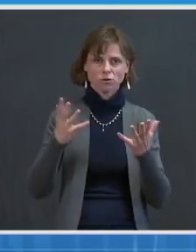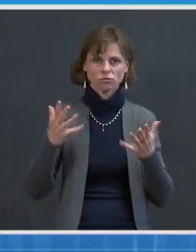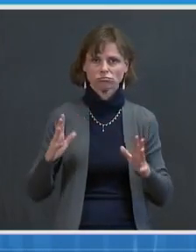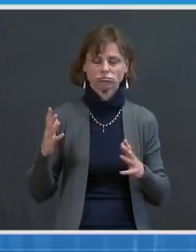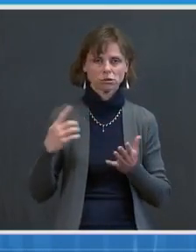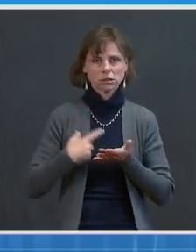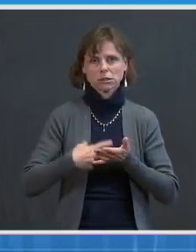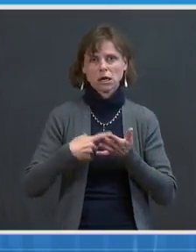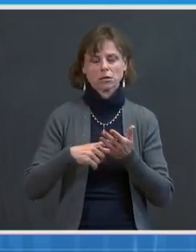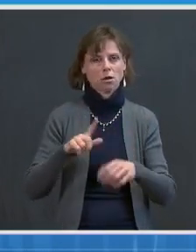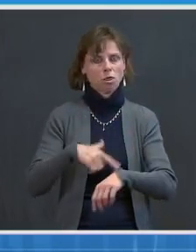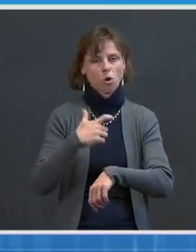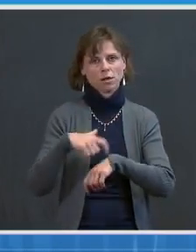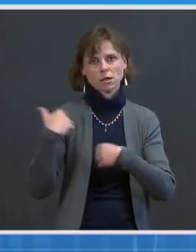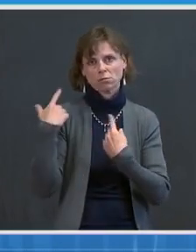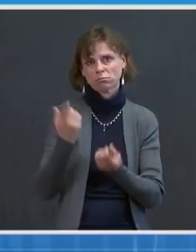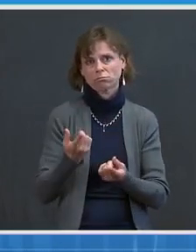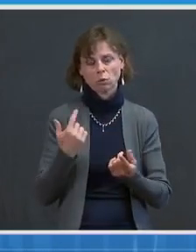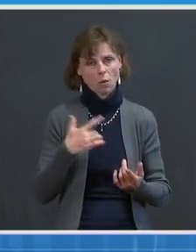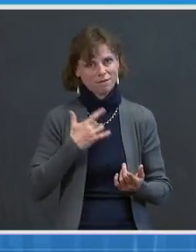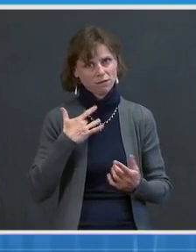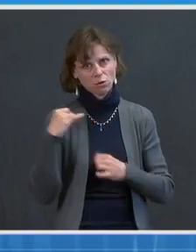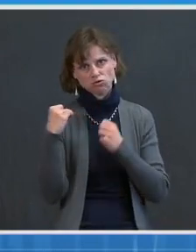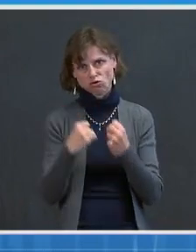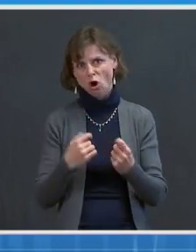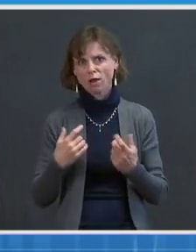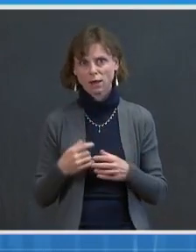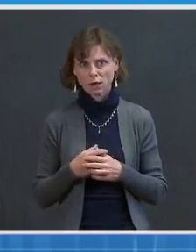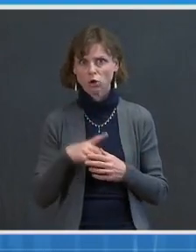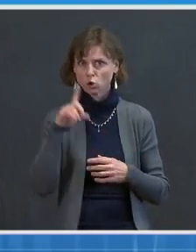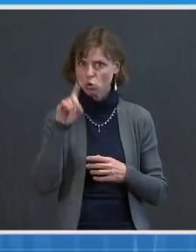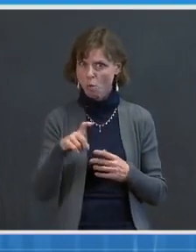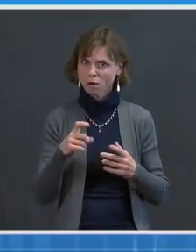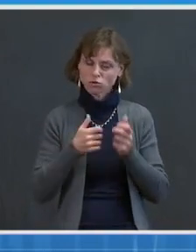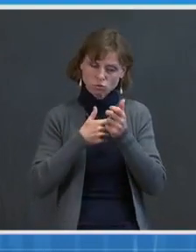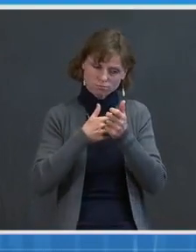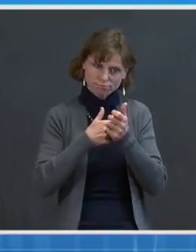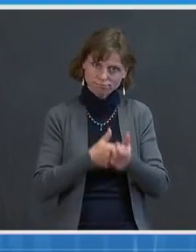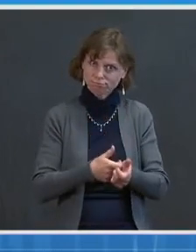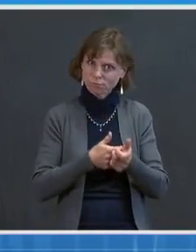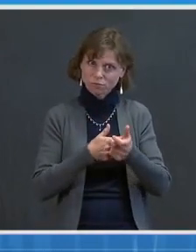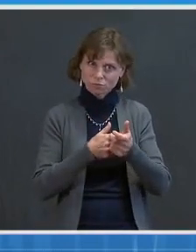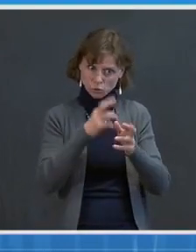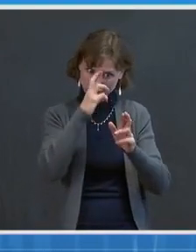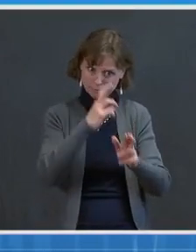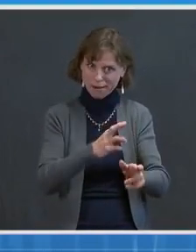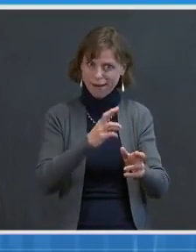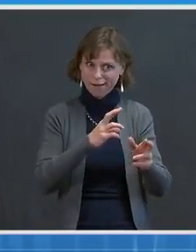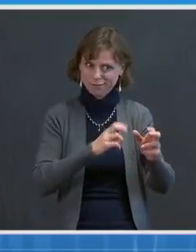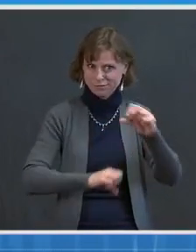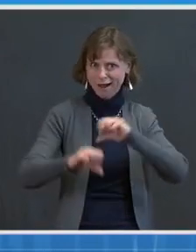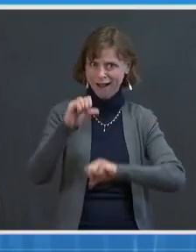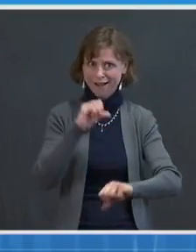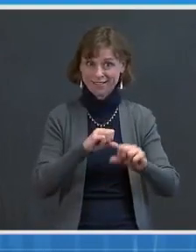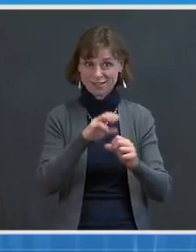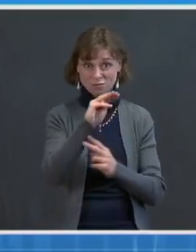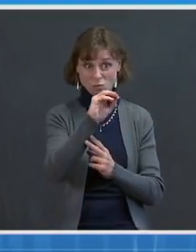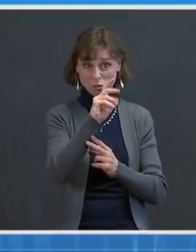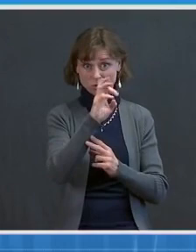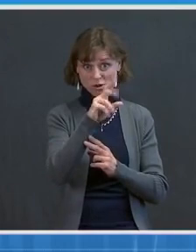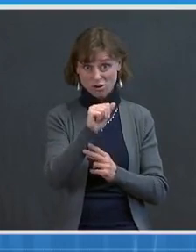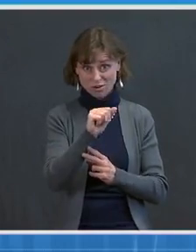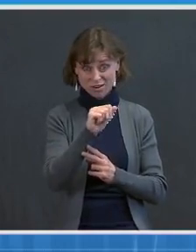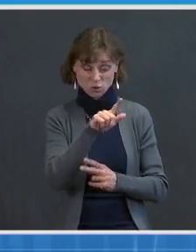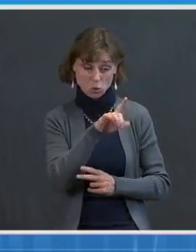why we feel very strongly that we need to go with the science and showing that with Moderna 28 days later and